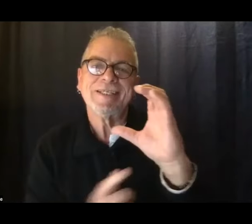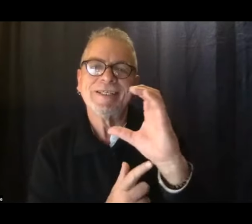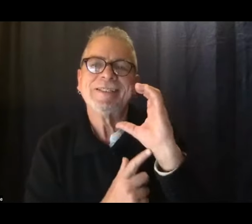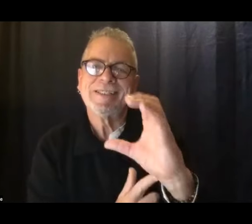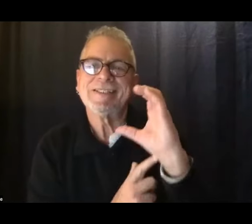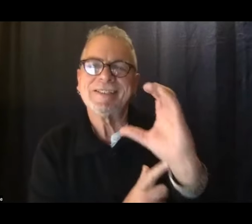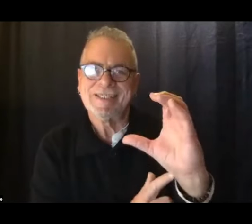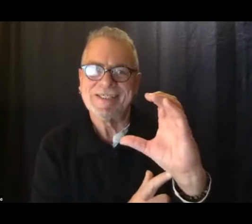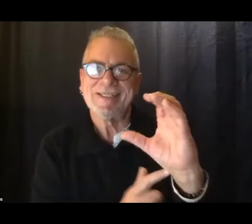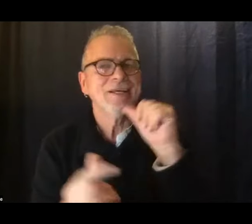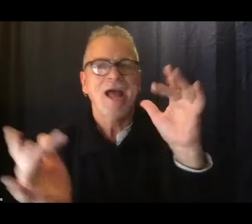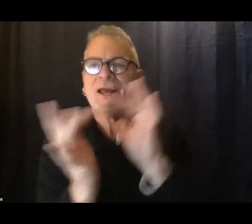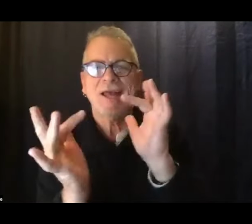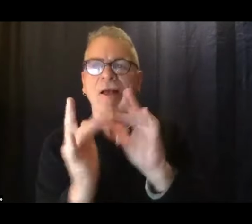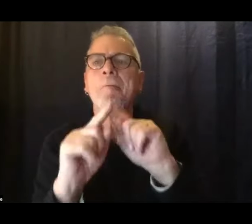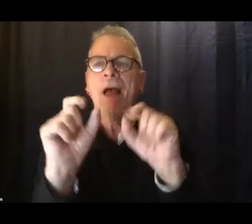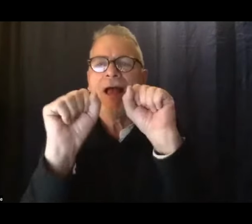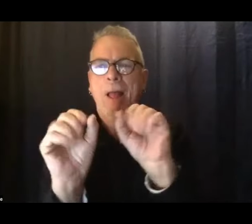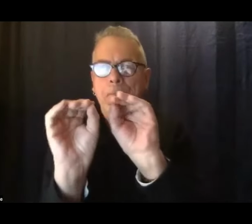same time, interestingly enough.